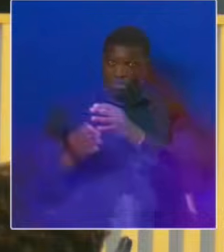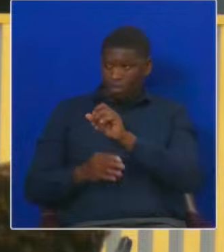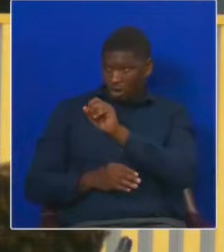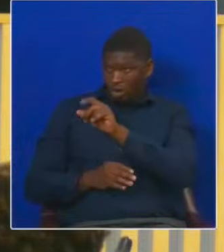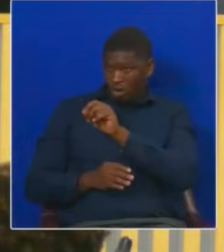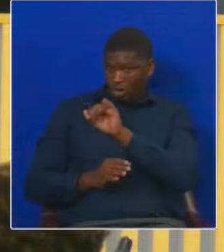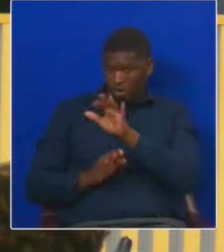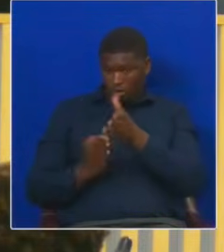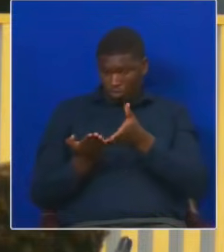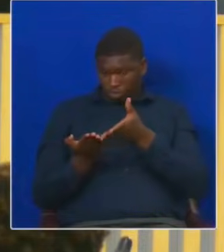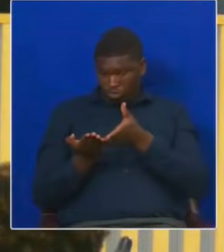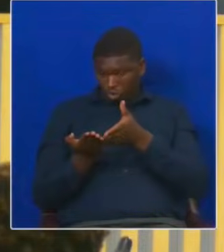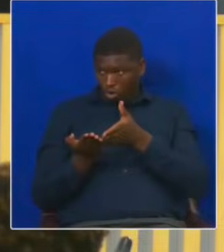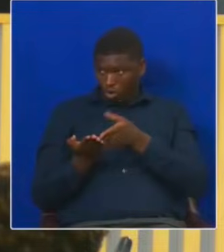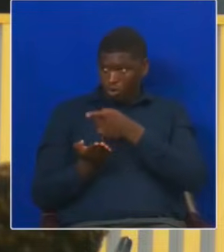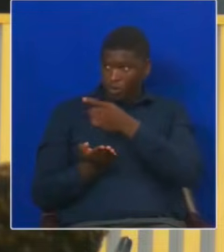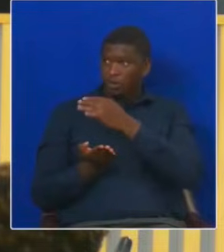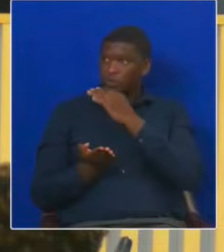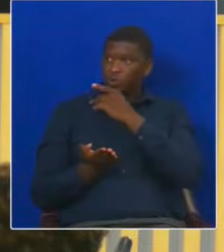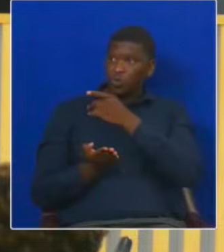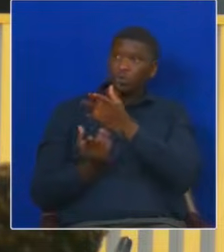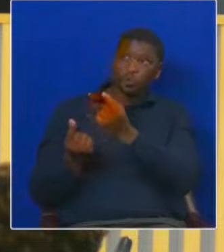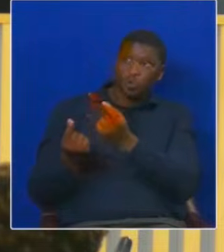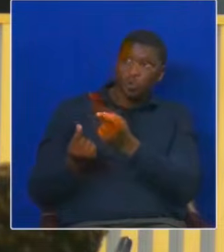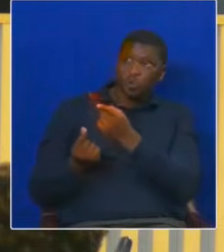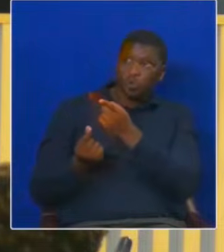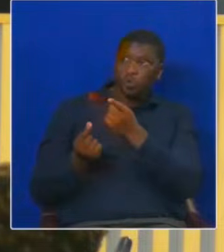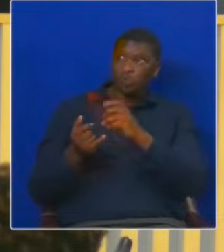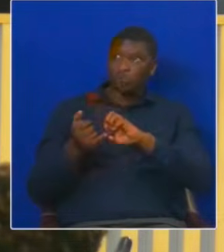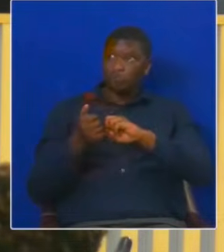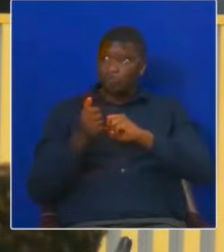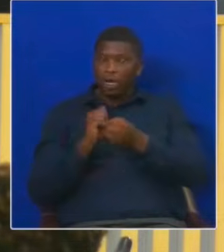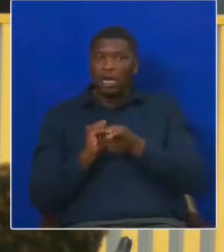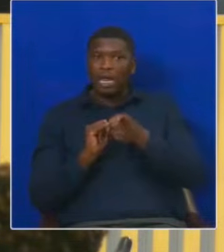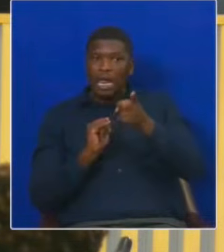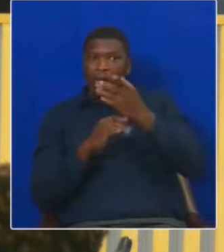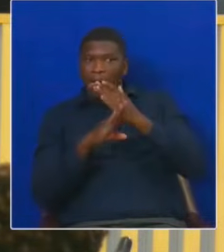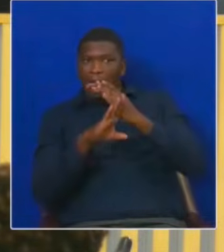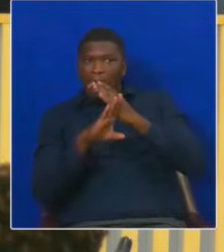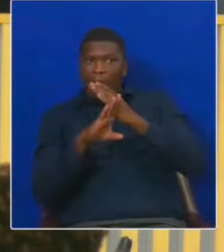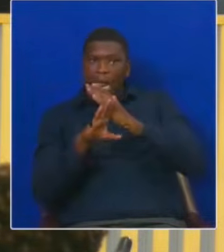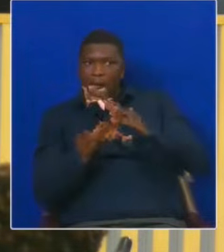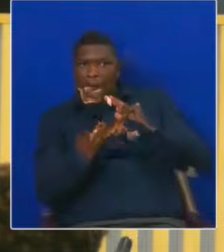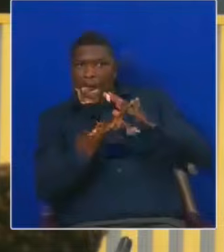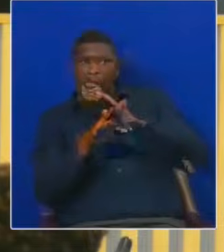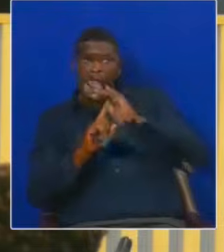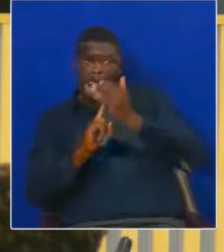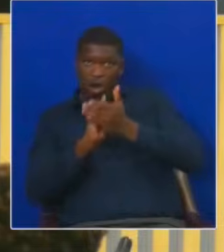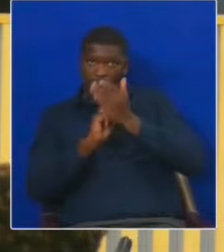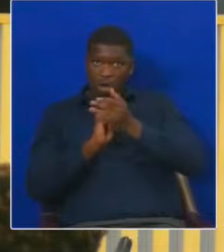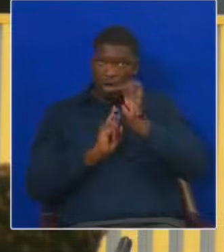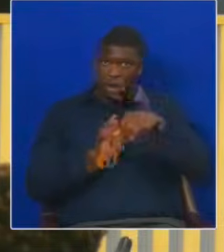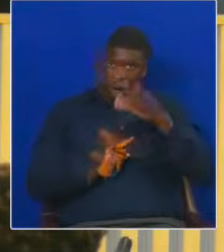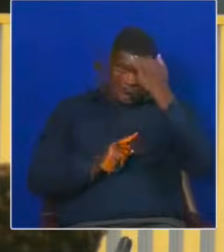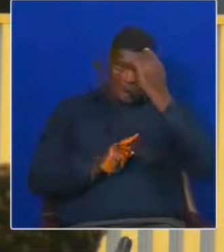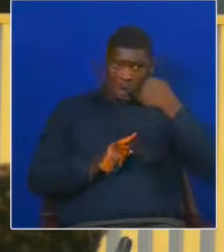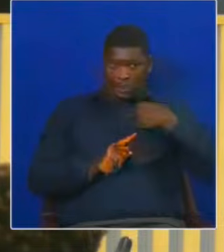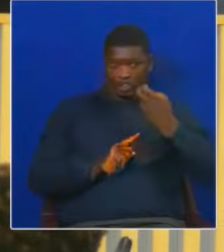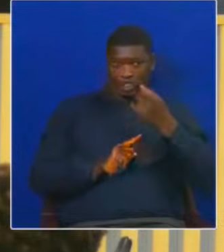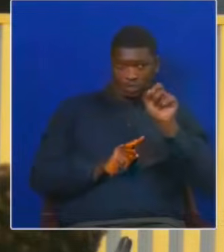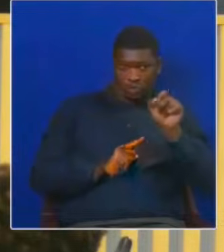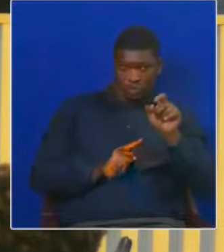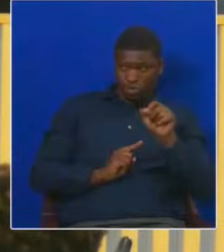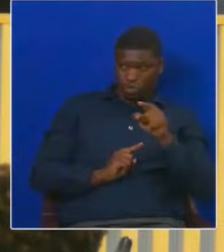facilitating the evasion of arrest of a suspect amounts to a